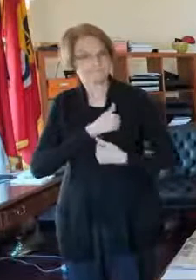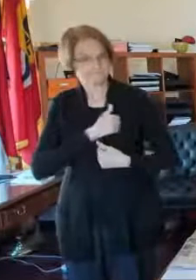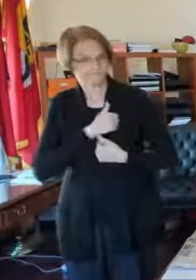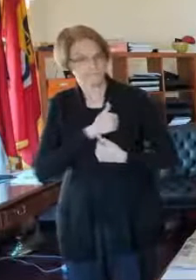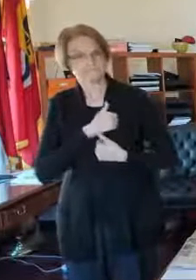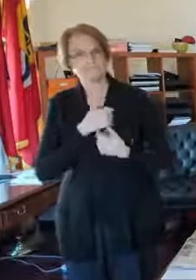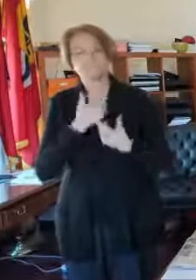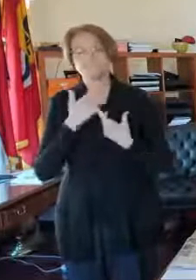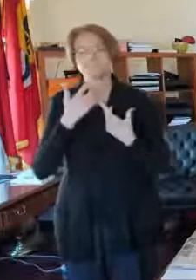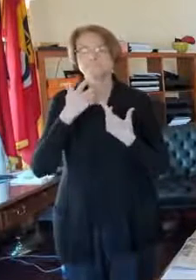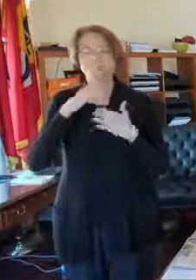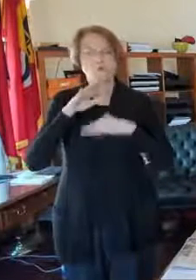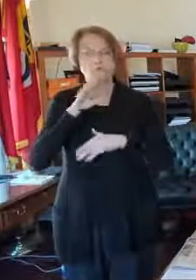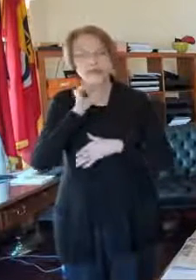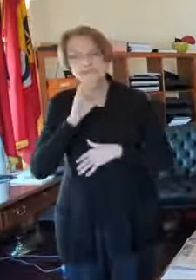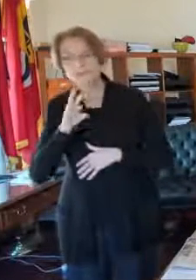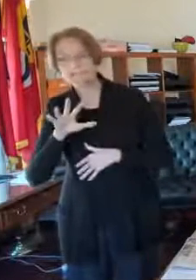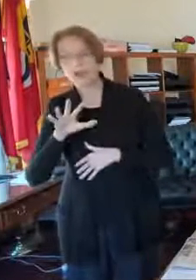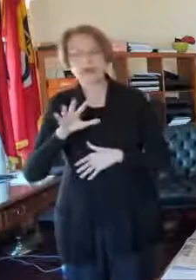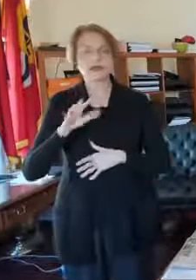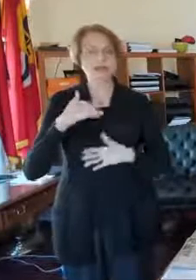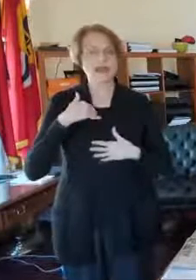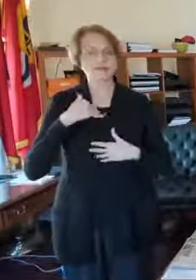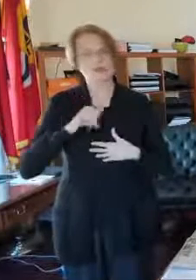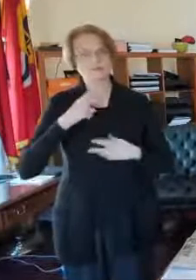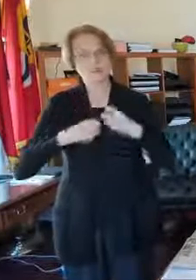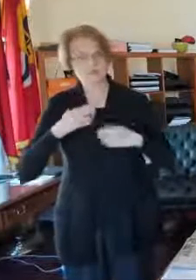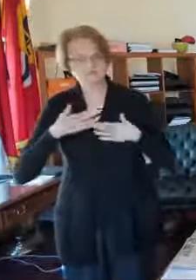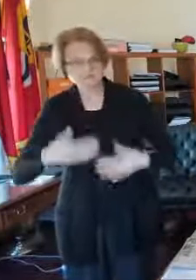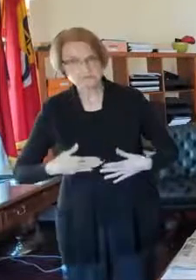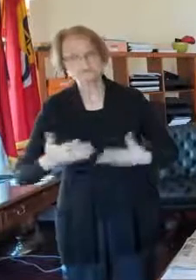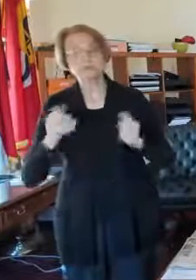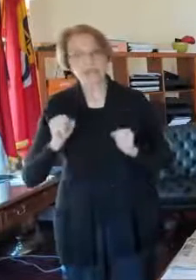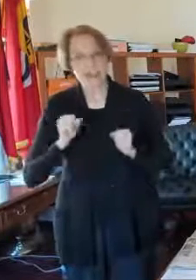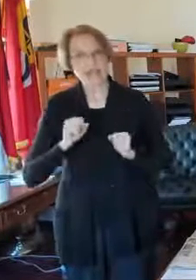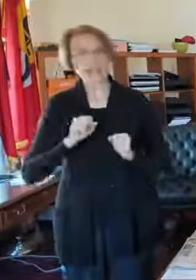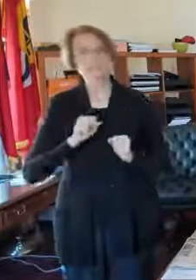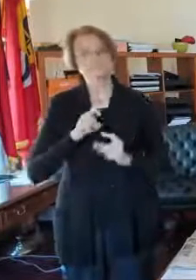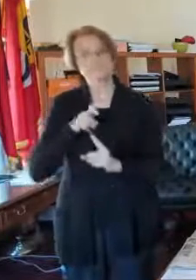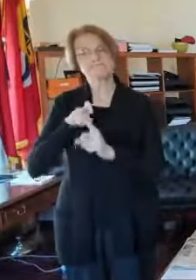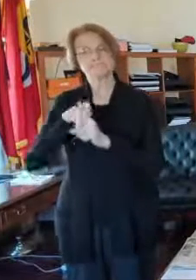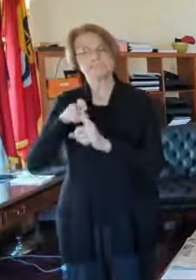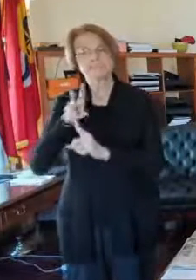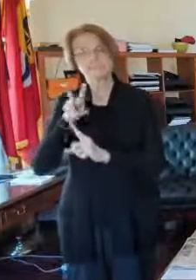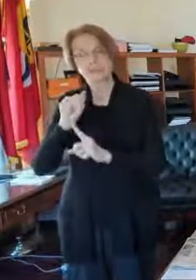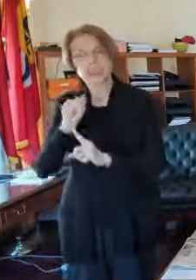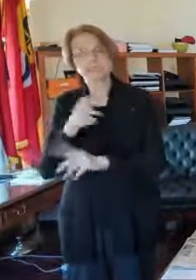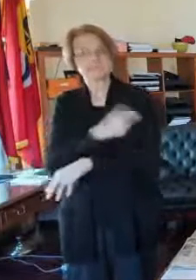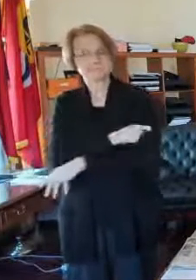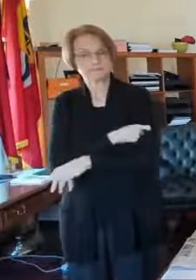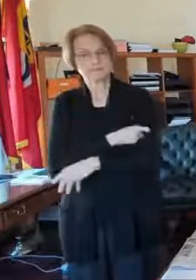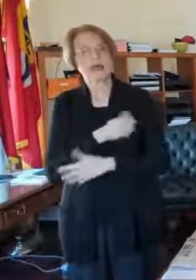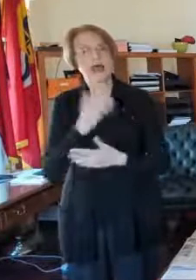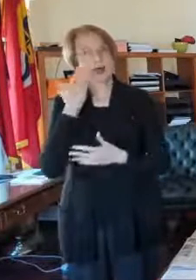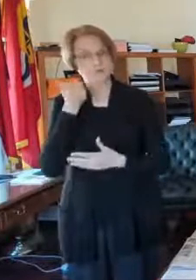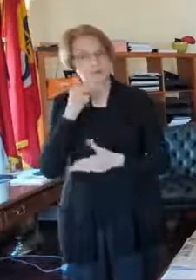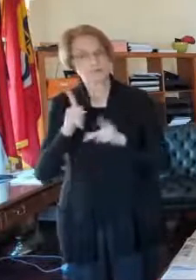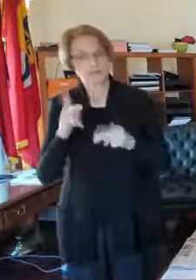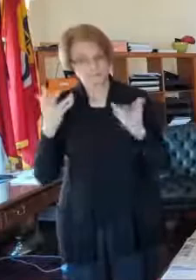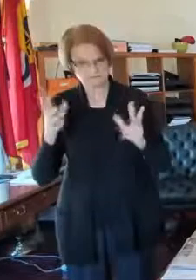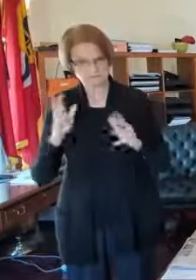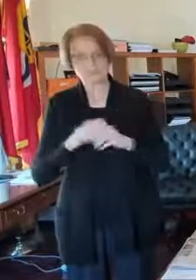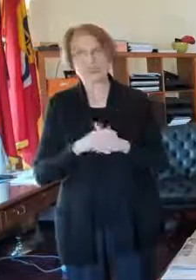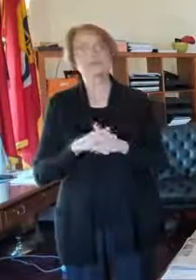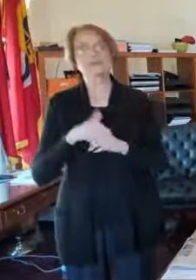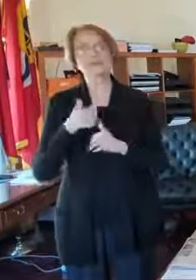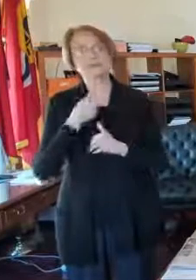underlying health condition can get vaccinated through the VA. I've known a number of people who have done that. Some other federal agencies do have vaccines,